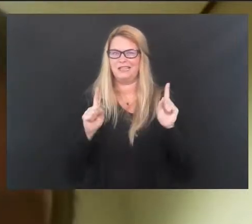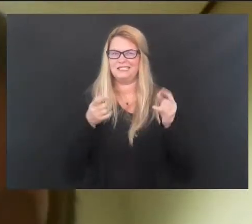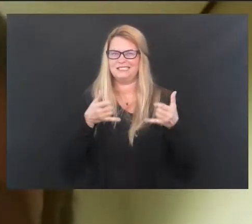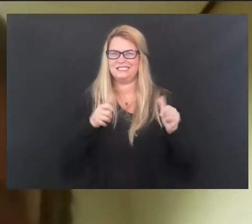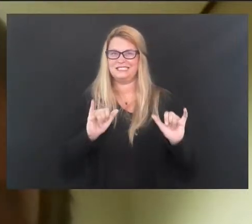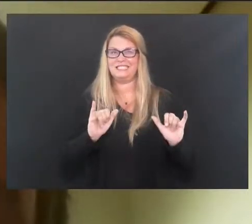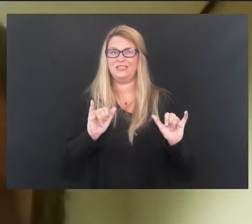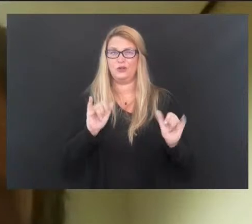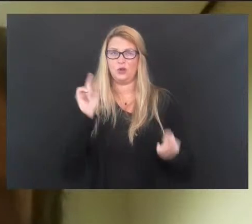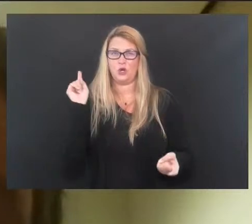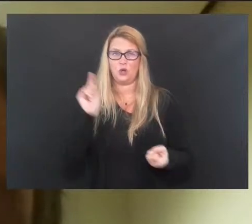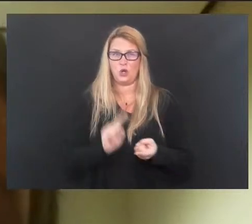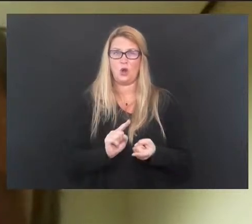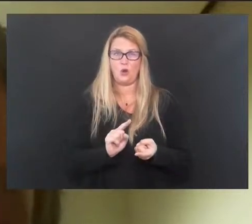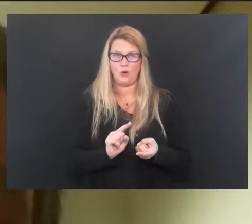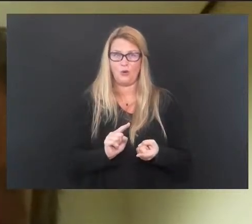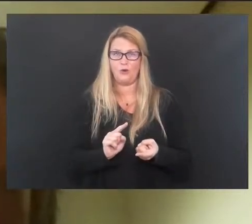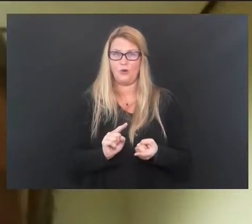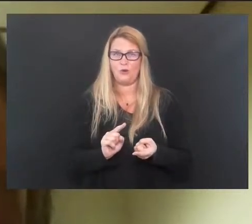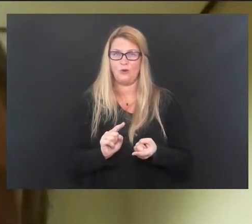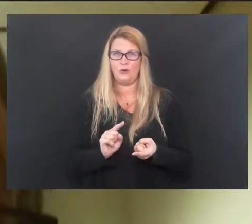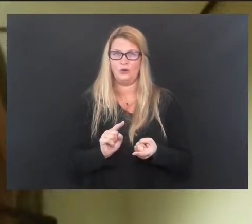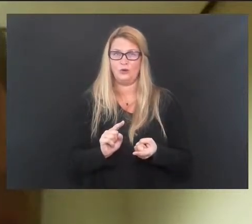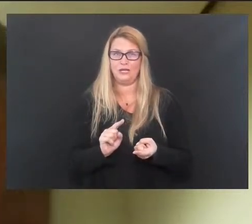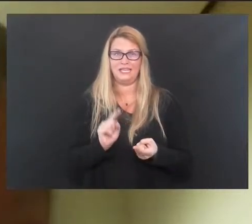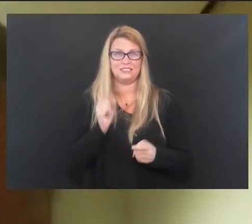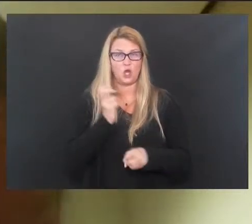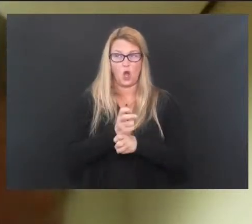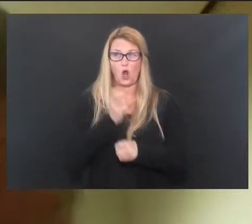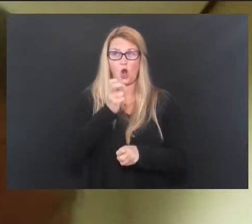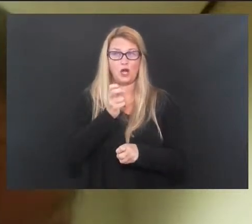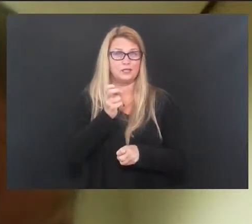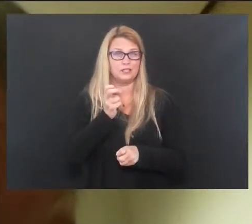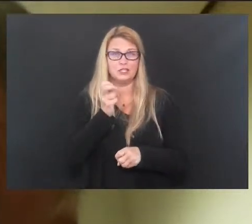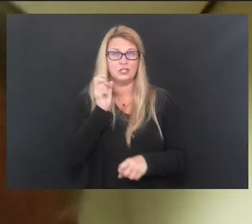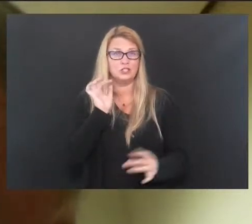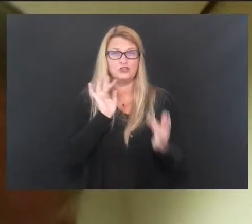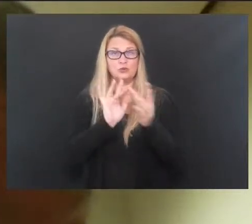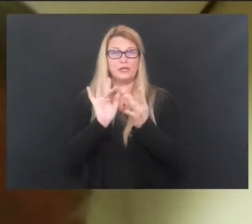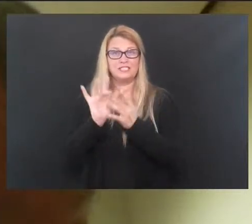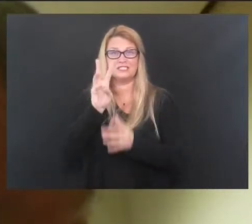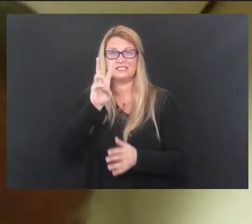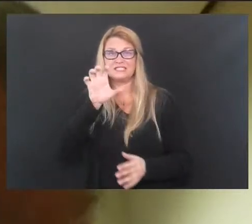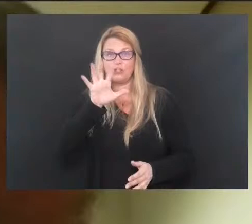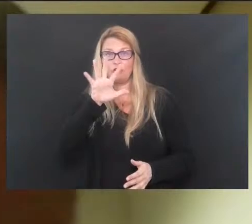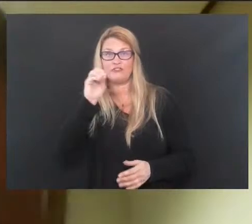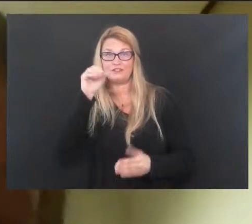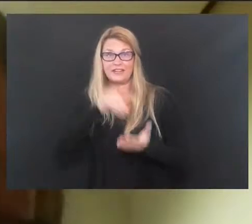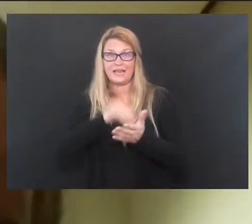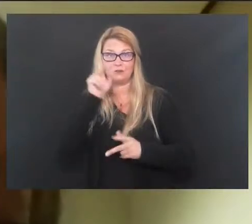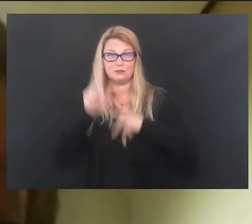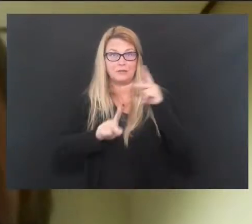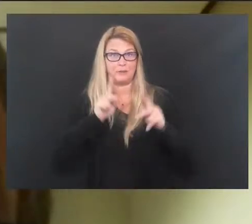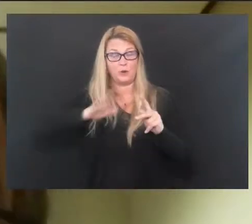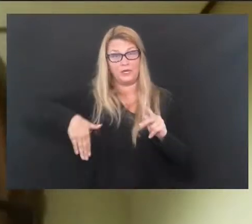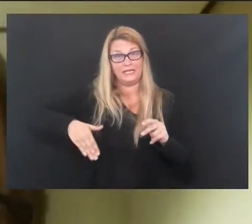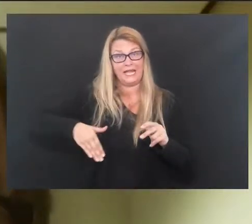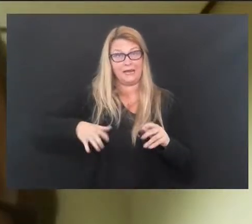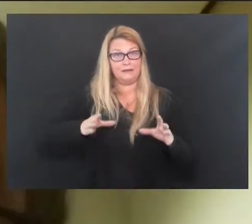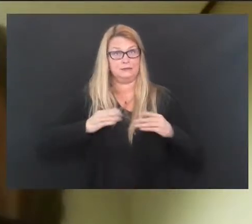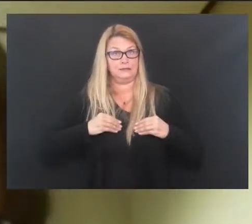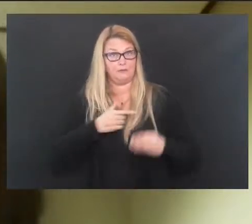at that rate, it's going to be difficult to reach the 650,000 people who are not yet vaccinated in the